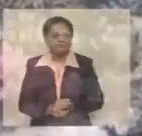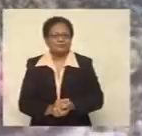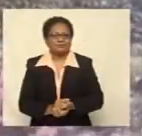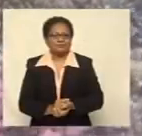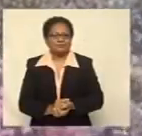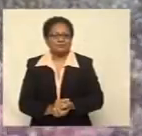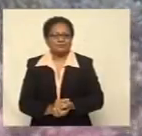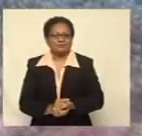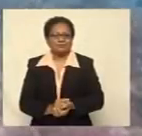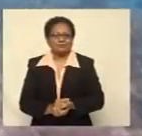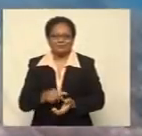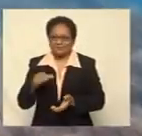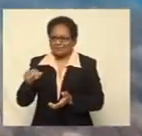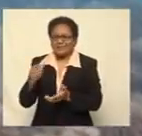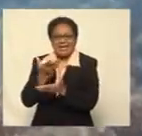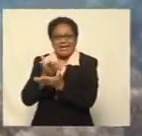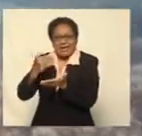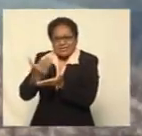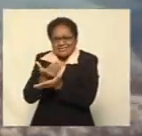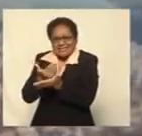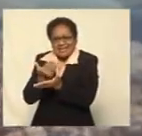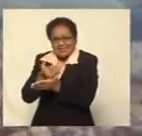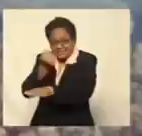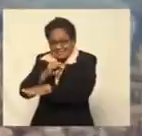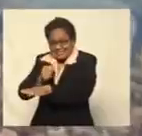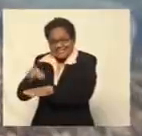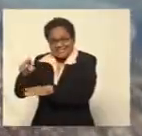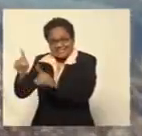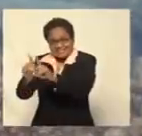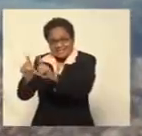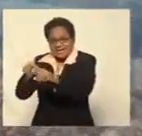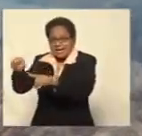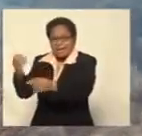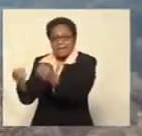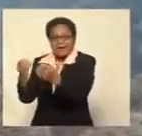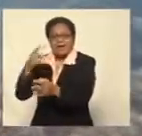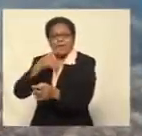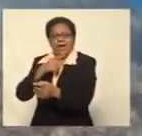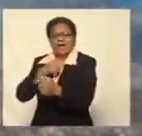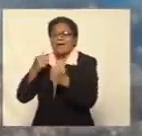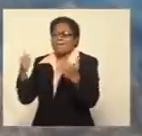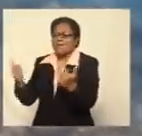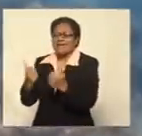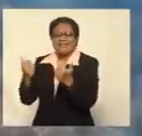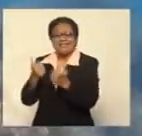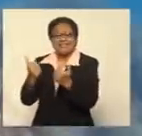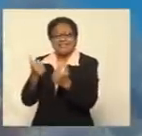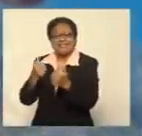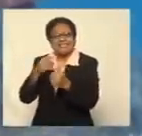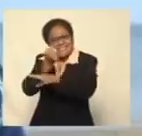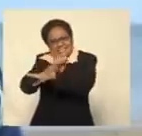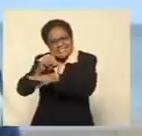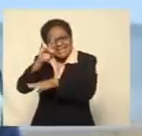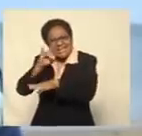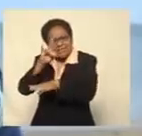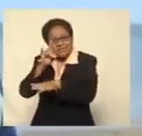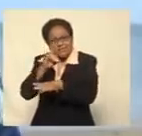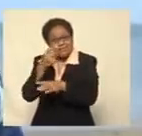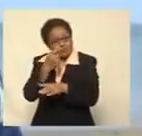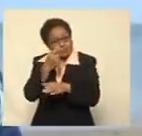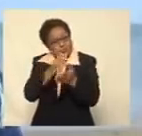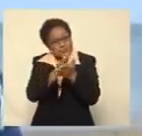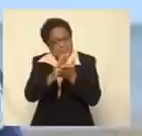The restoration of the lagoon is critical as it is home to many endangered species in Fiji. The Benga